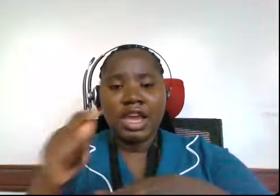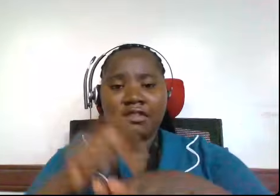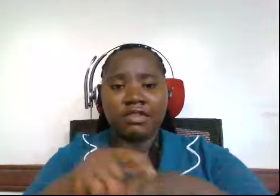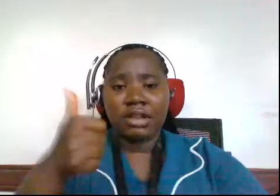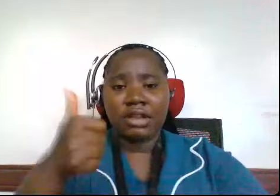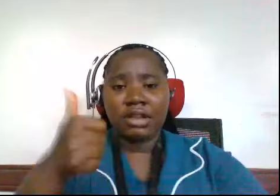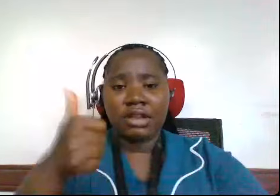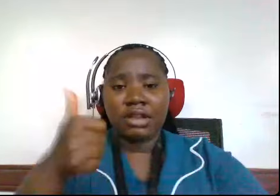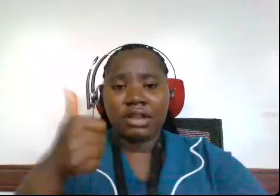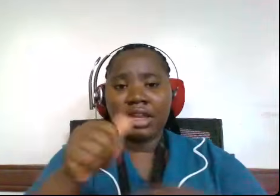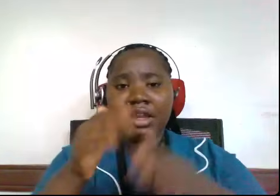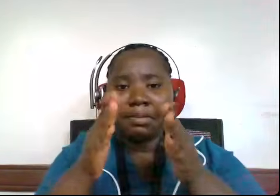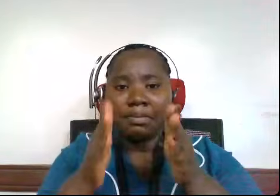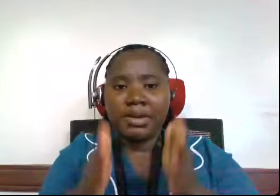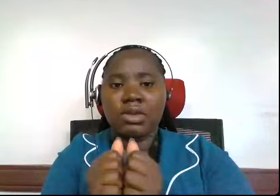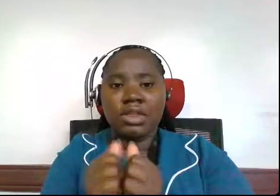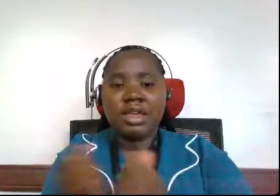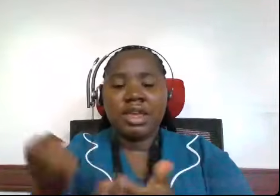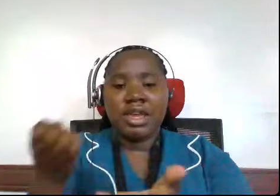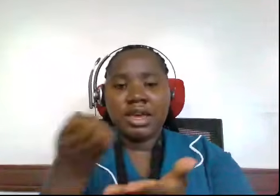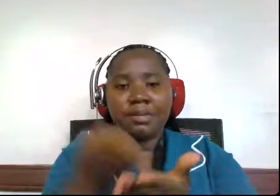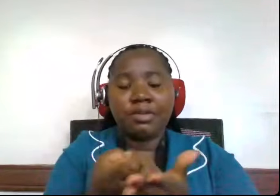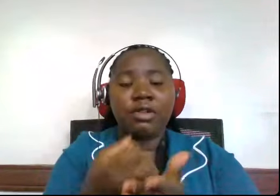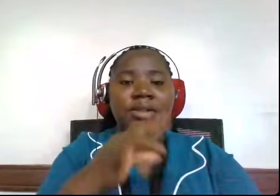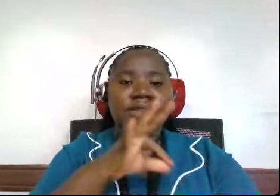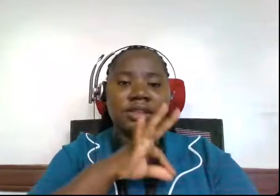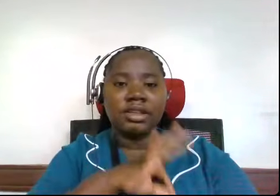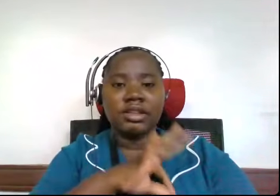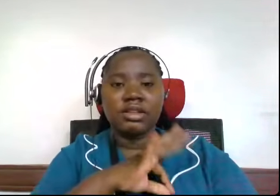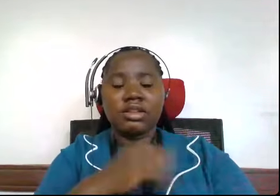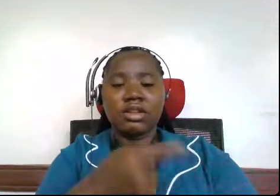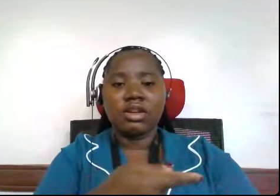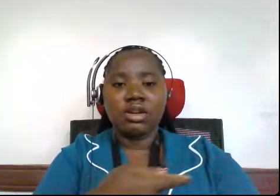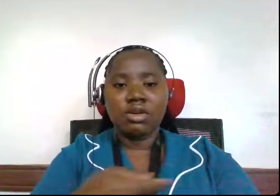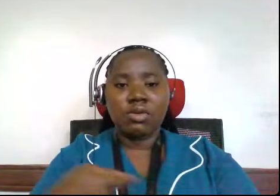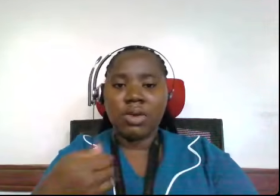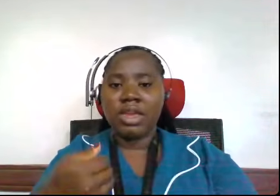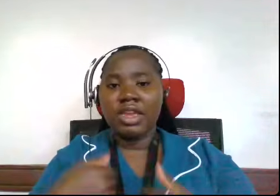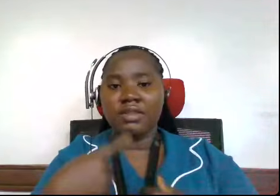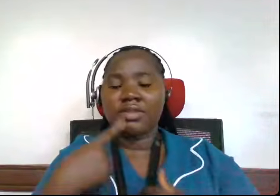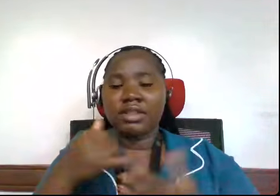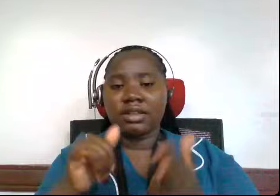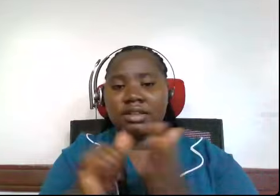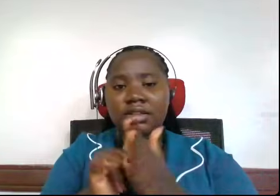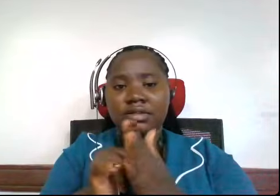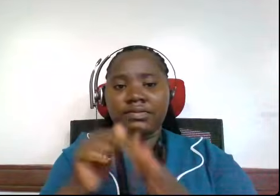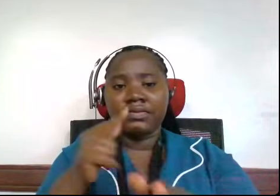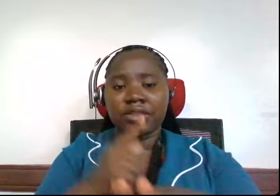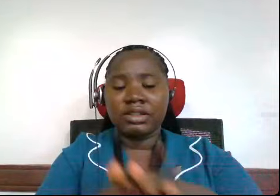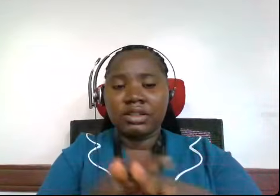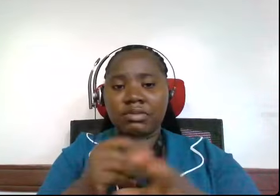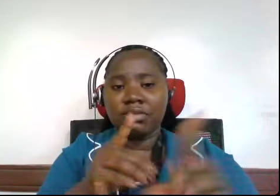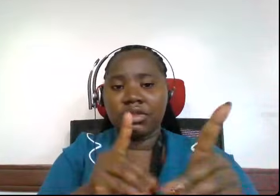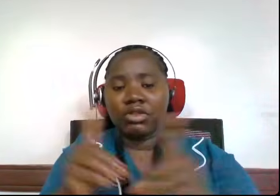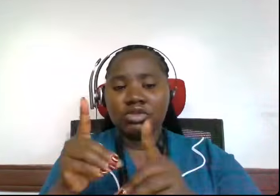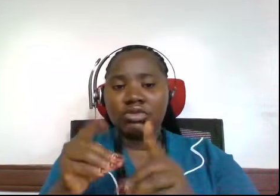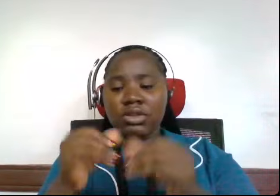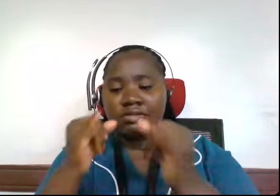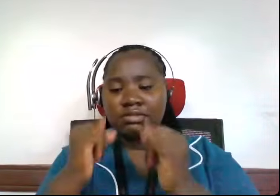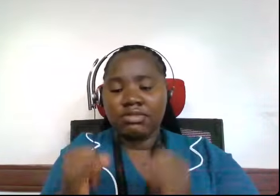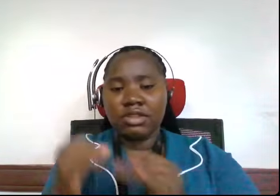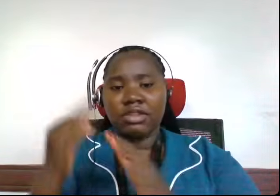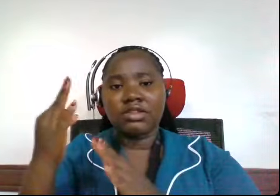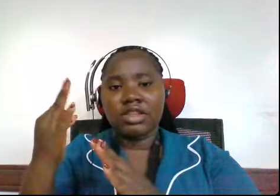with employment income. So we have said when you are doing your individual return, you confirm that